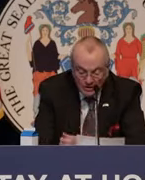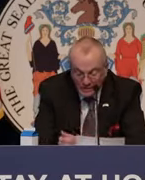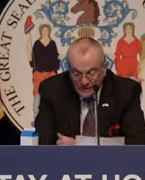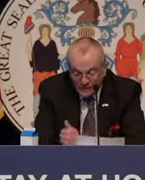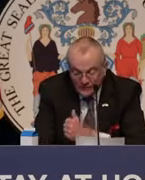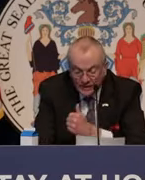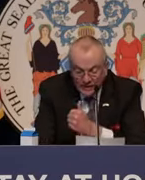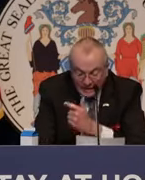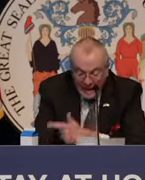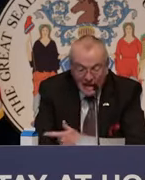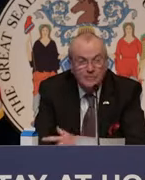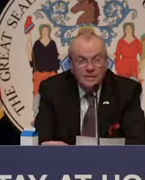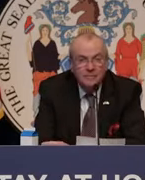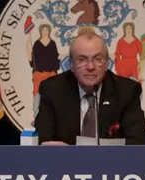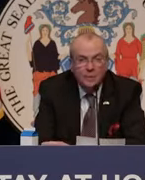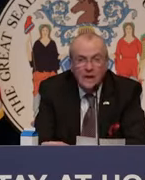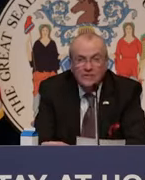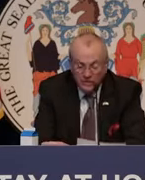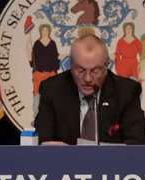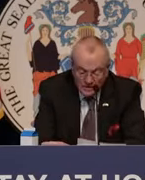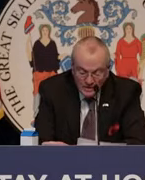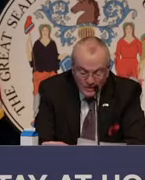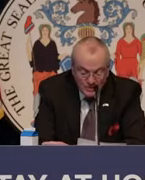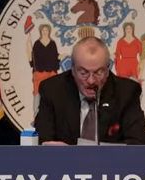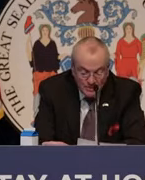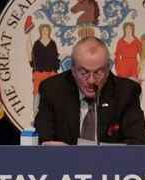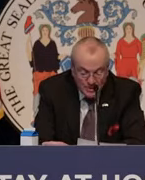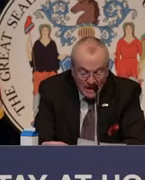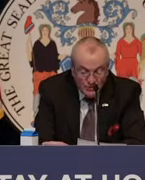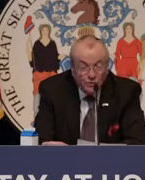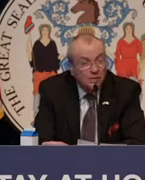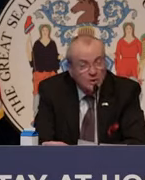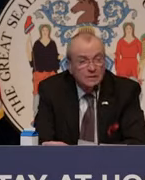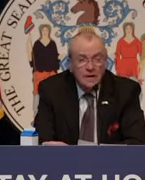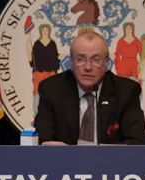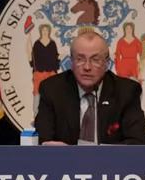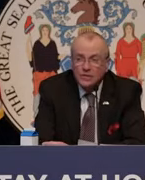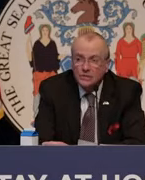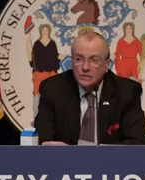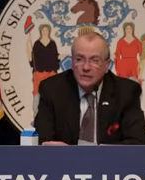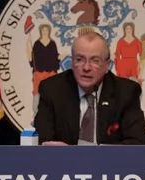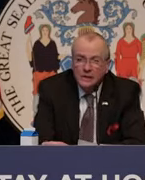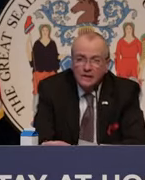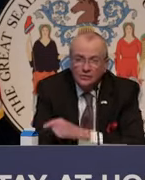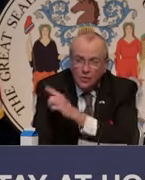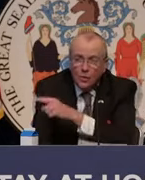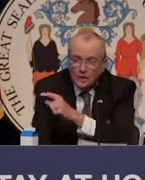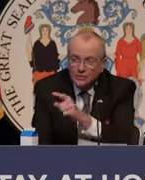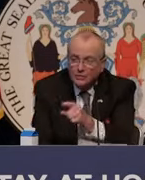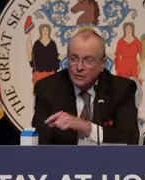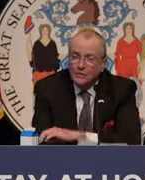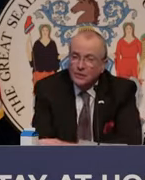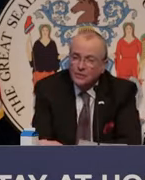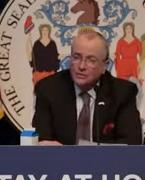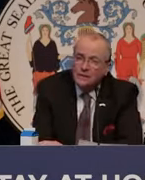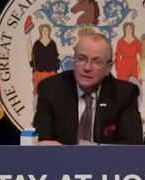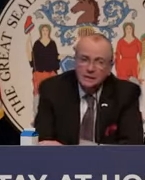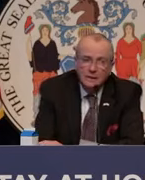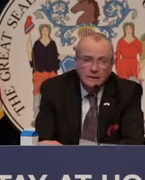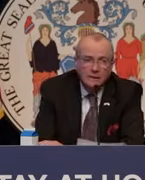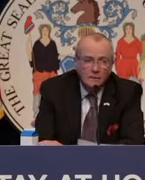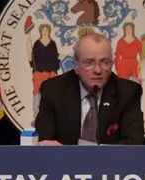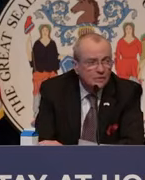leadership at Mondelez, Acme, Wakefern, Stop and Shop. Those were good conversations, sort of walking through both the